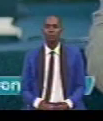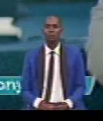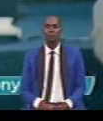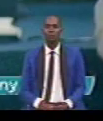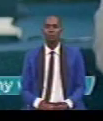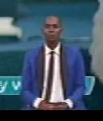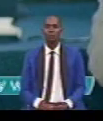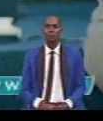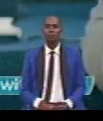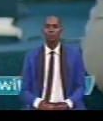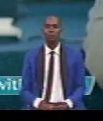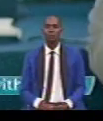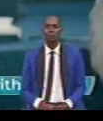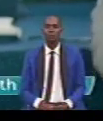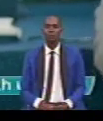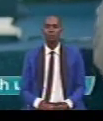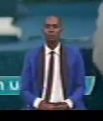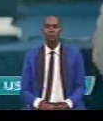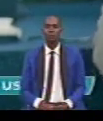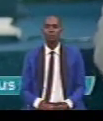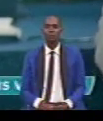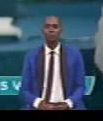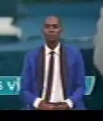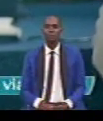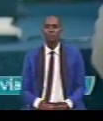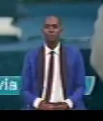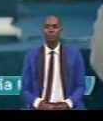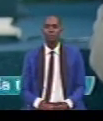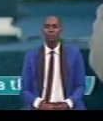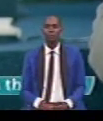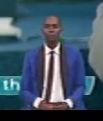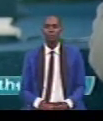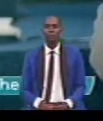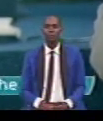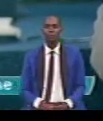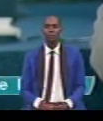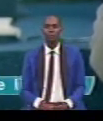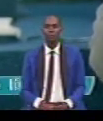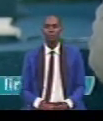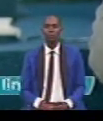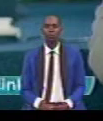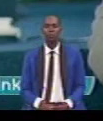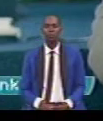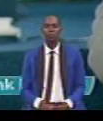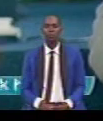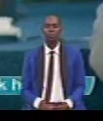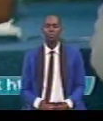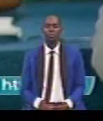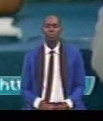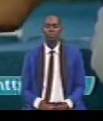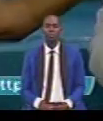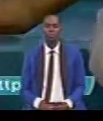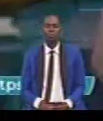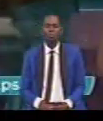mnainte wanu ofo na kwata na omwana precious na kwata na bana 5 she is one of them.